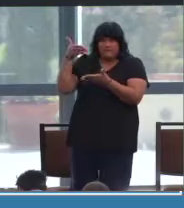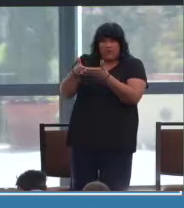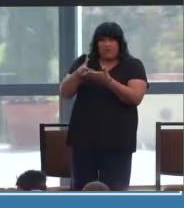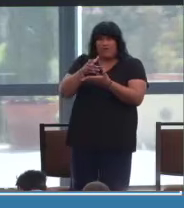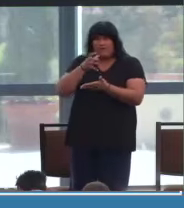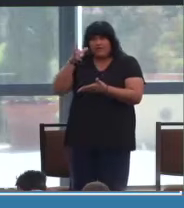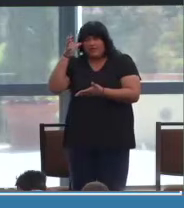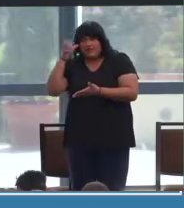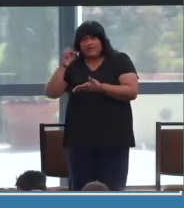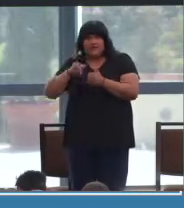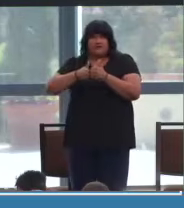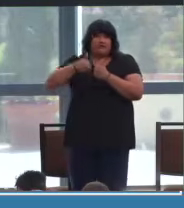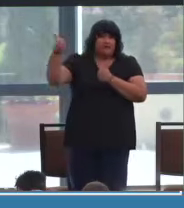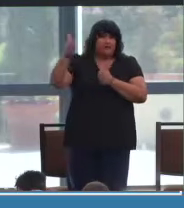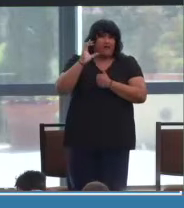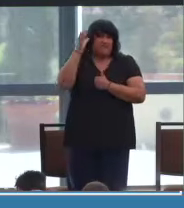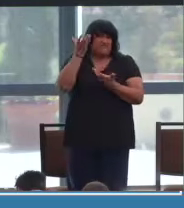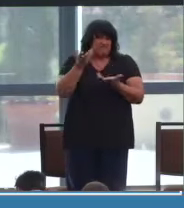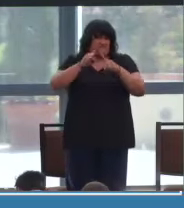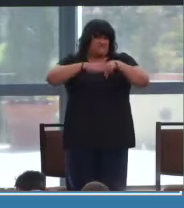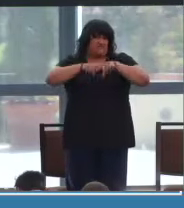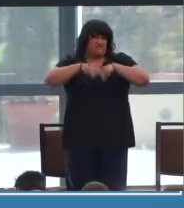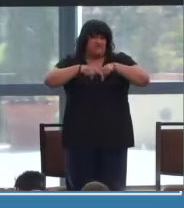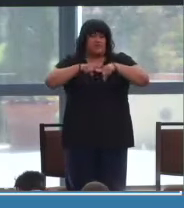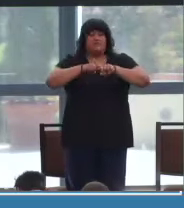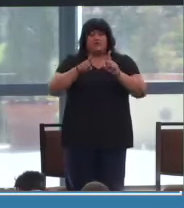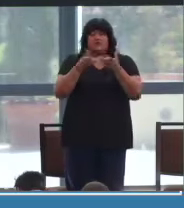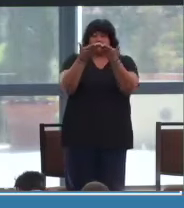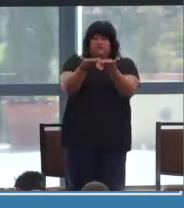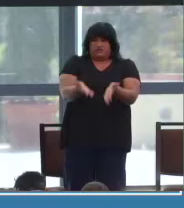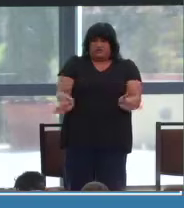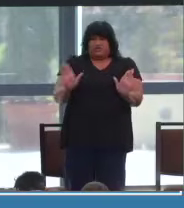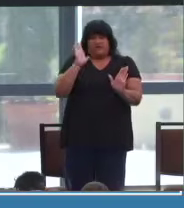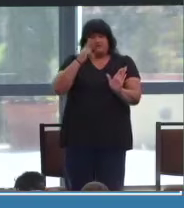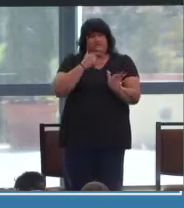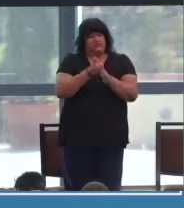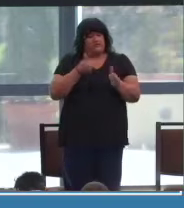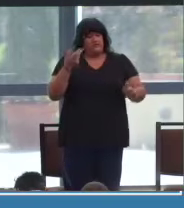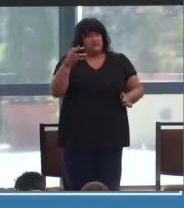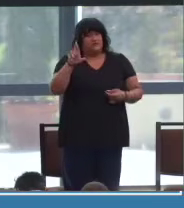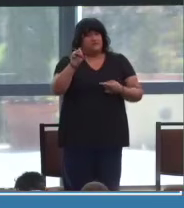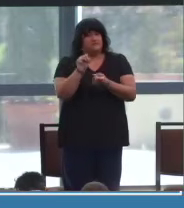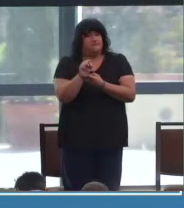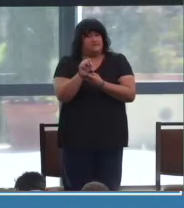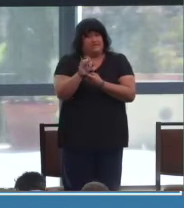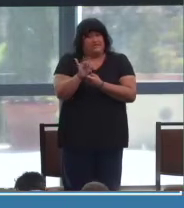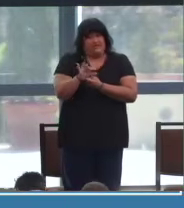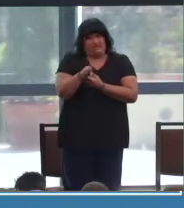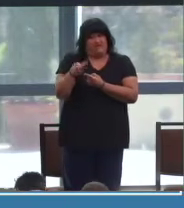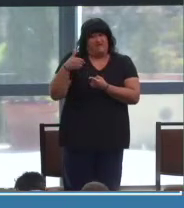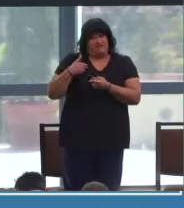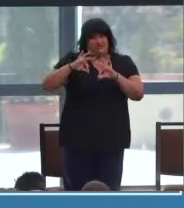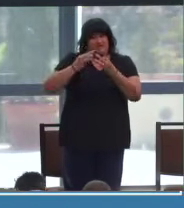course, every patient make an individual decision. But in general, I would say I would avoid hormone replacement therapy if you have a